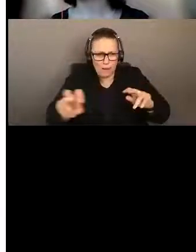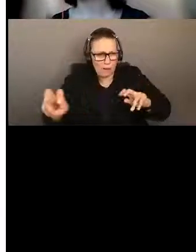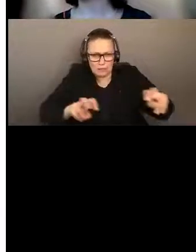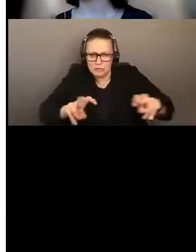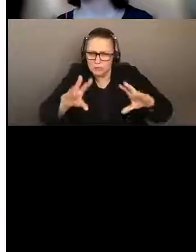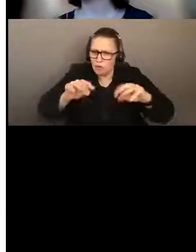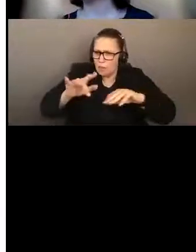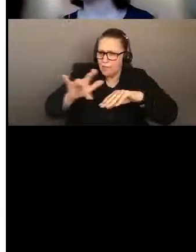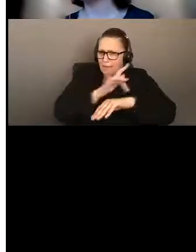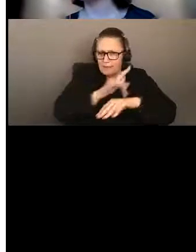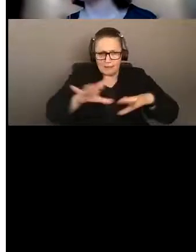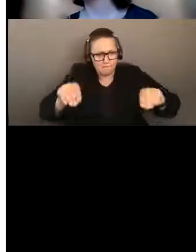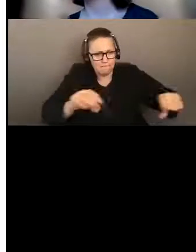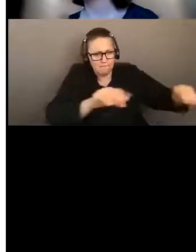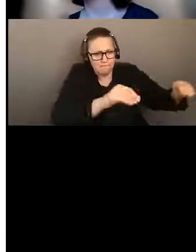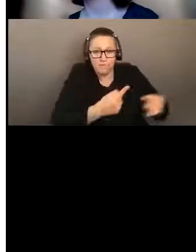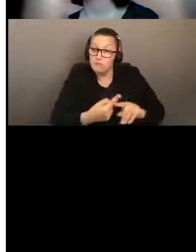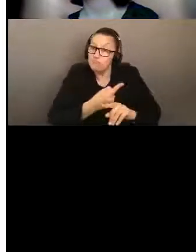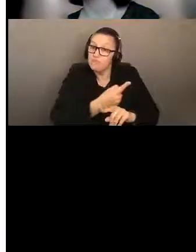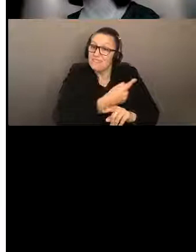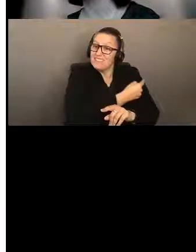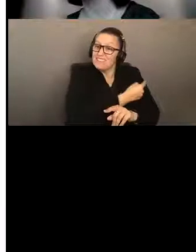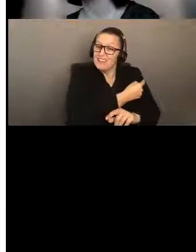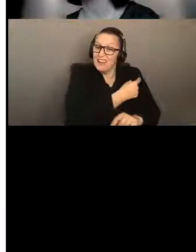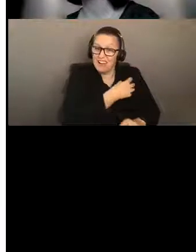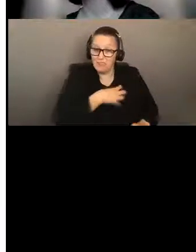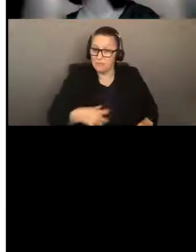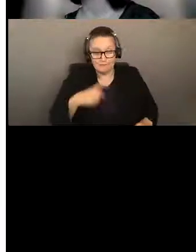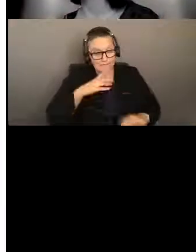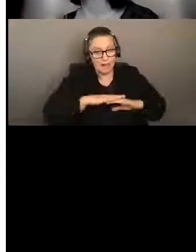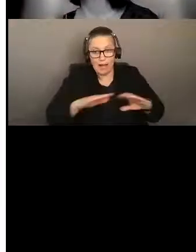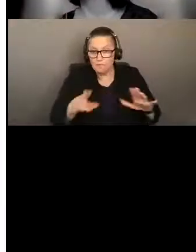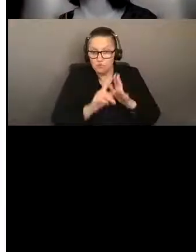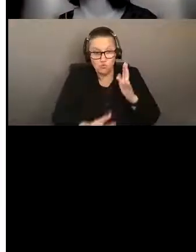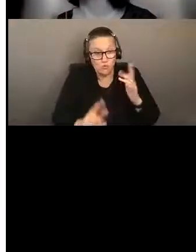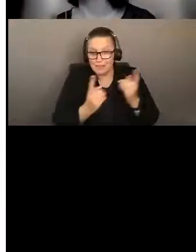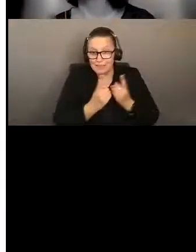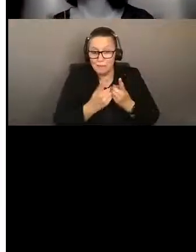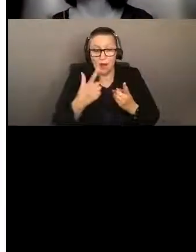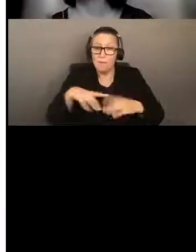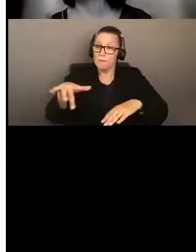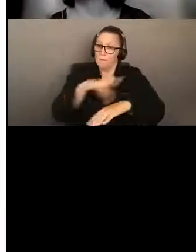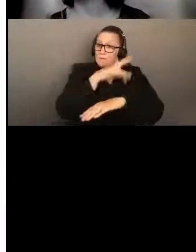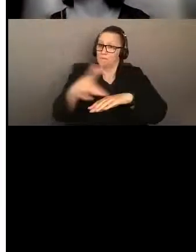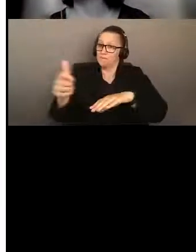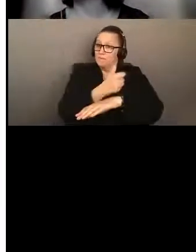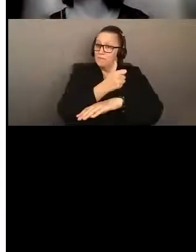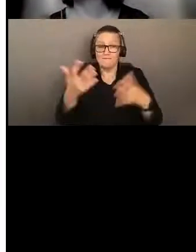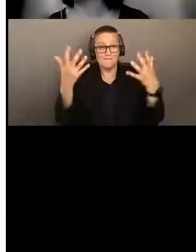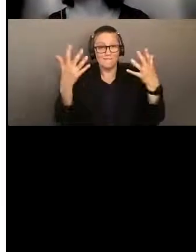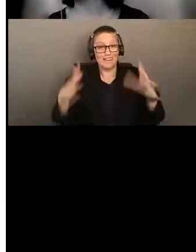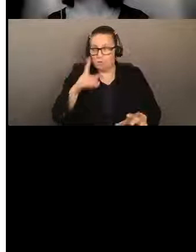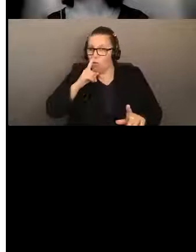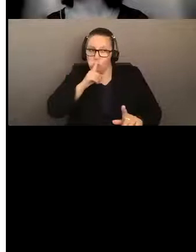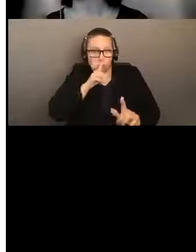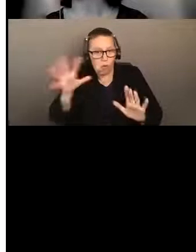which earlier governors Hunter and King had banned due to it encouraging nefarious behaviour, such as robbing thespians and theatregoers after they left their homes.